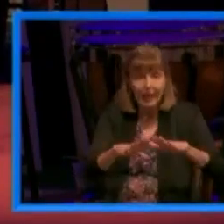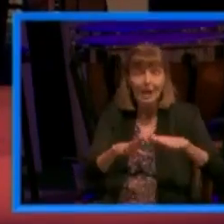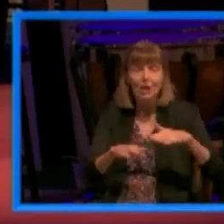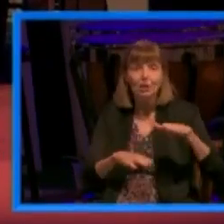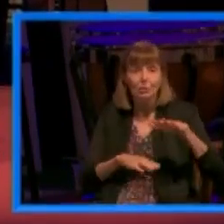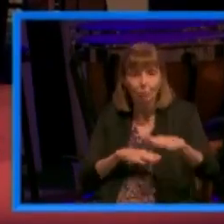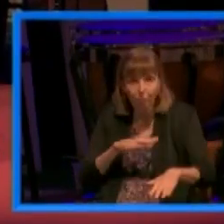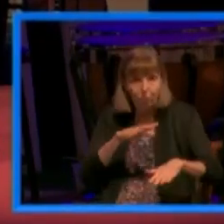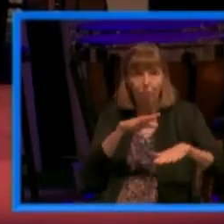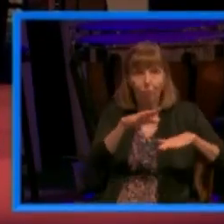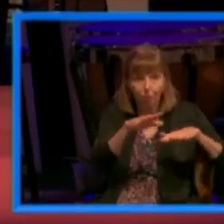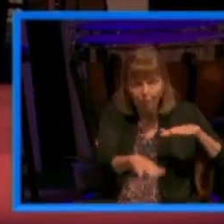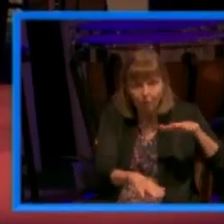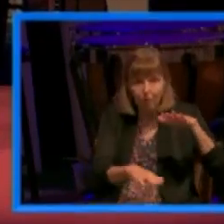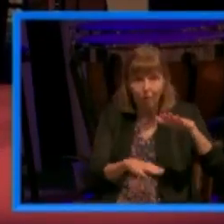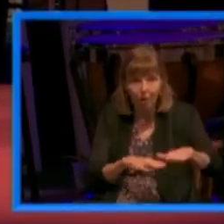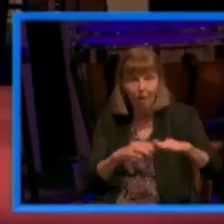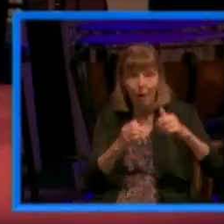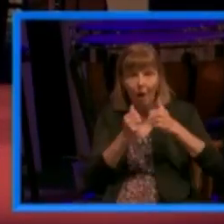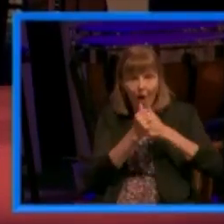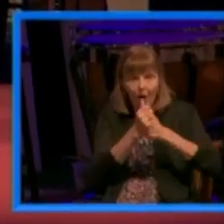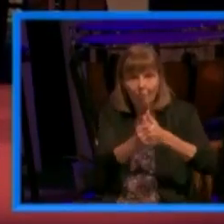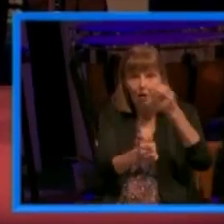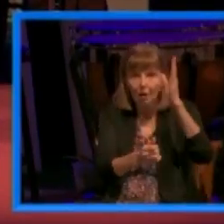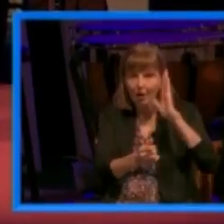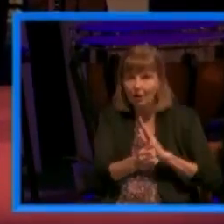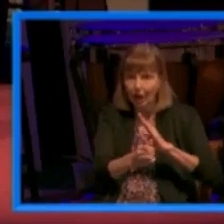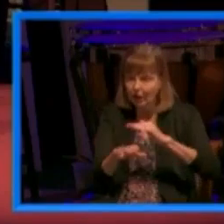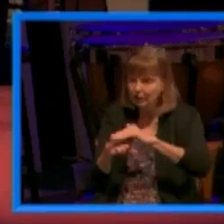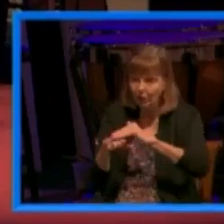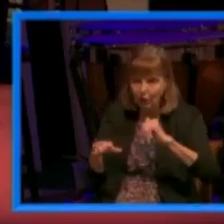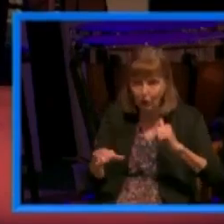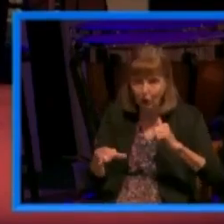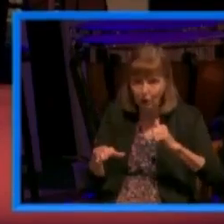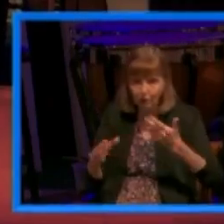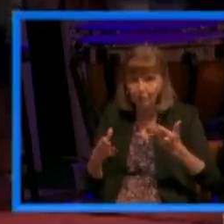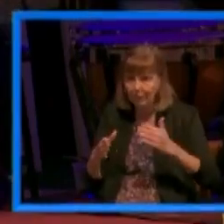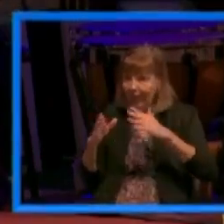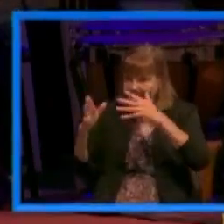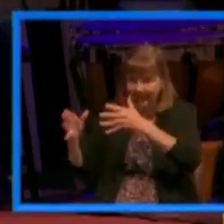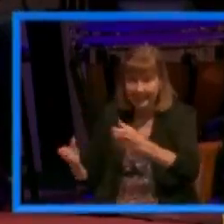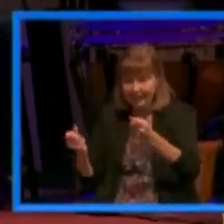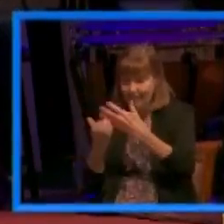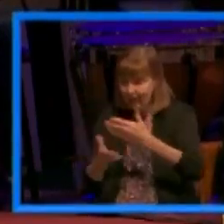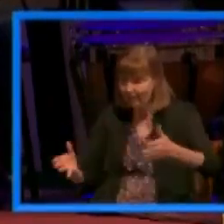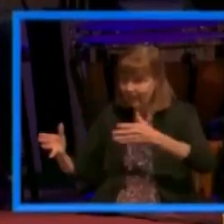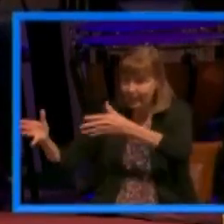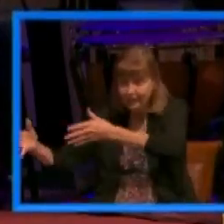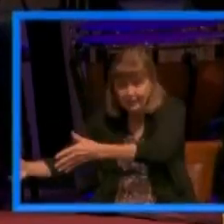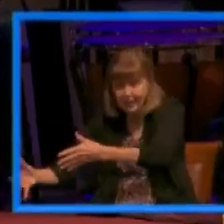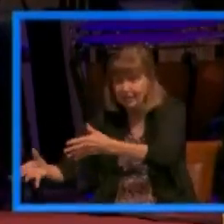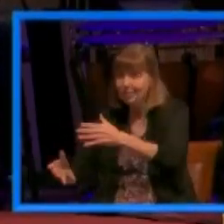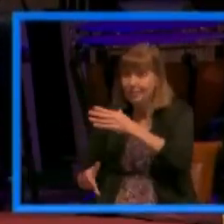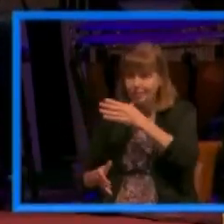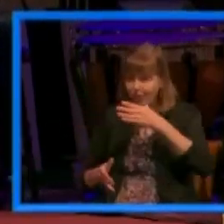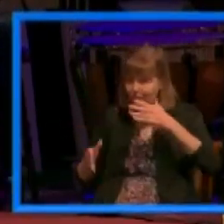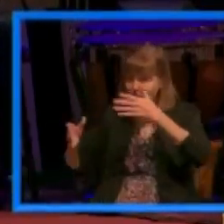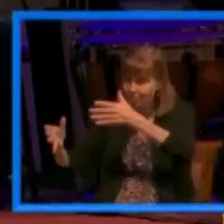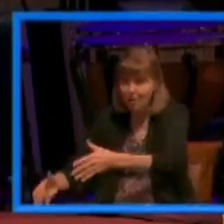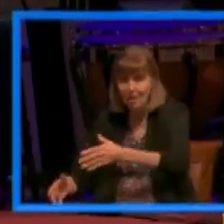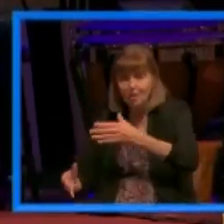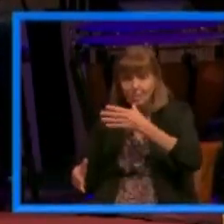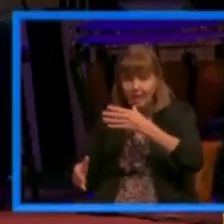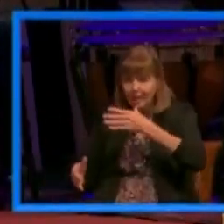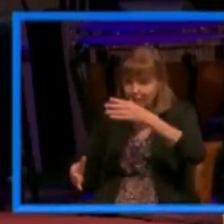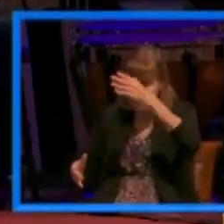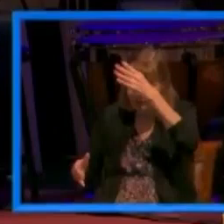gone, following a God that's called him out of his family. He leaves behind his security. He leaves behind his farm. He leaves behind his mother and his father,